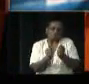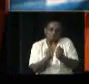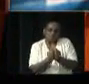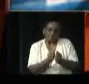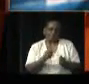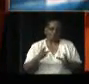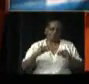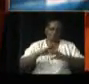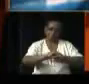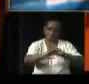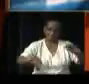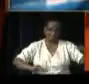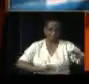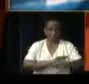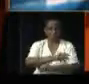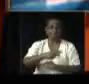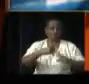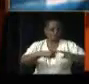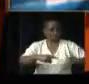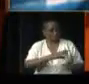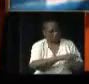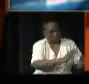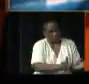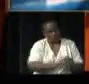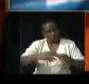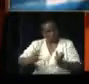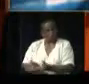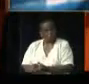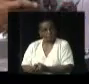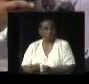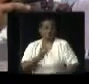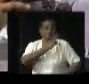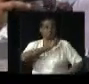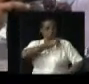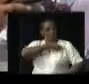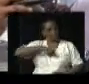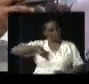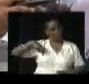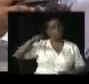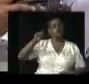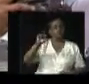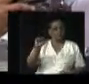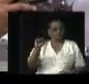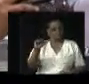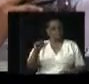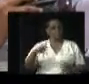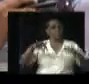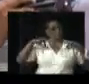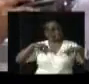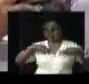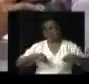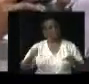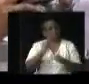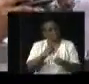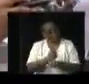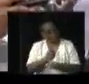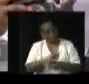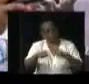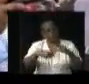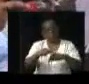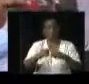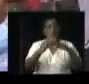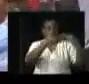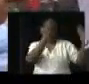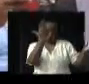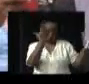Saturday, February 16th, the head of state had a tripartite consultation with the